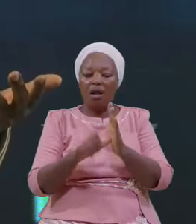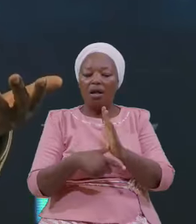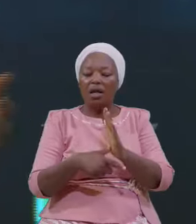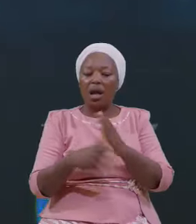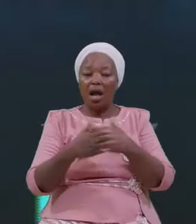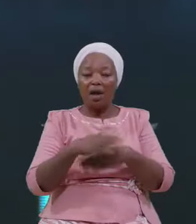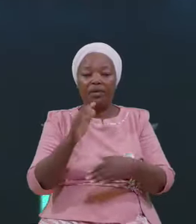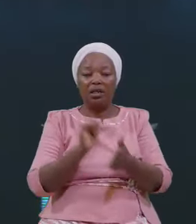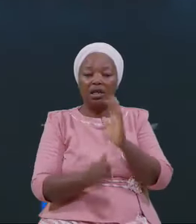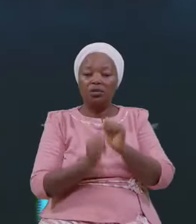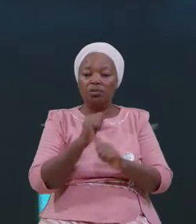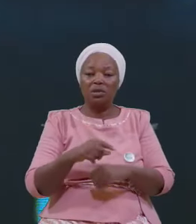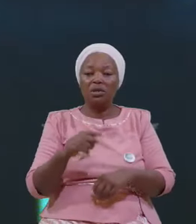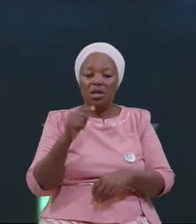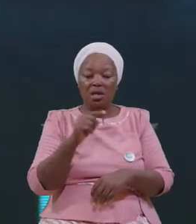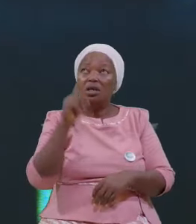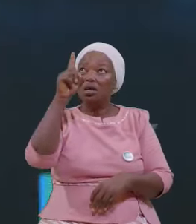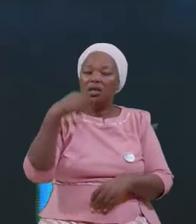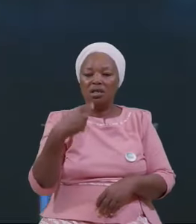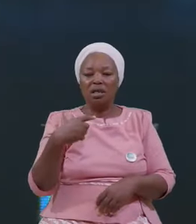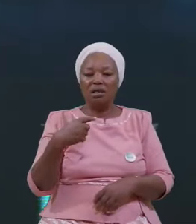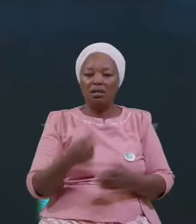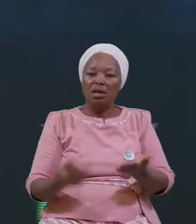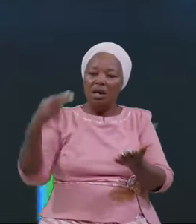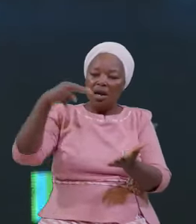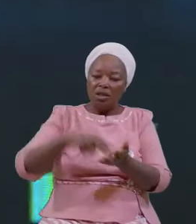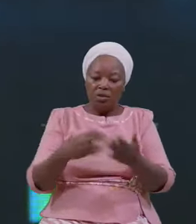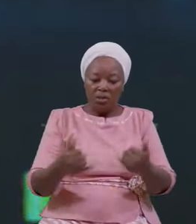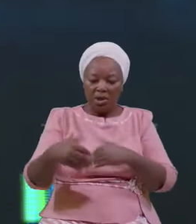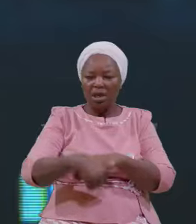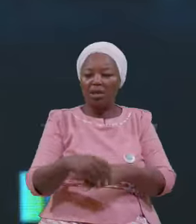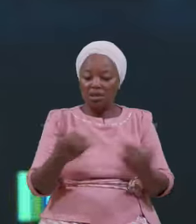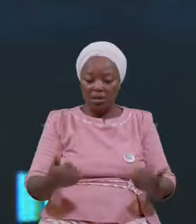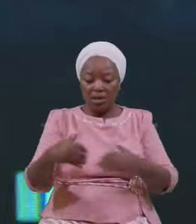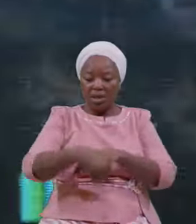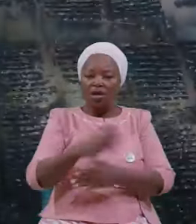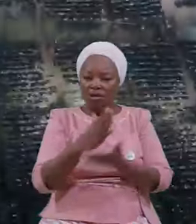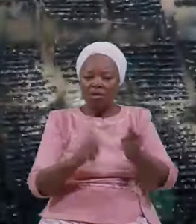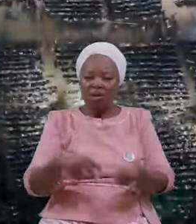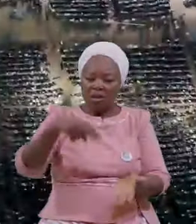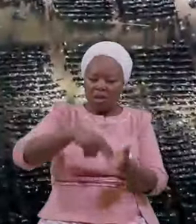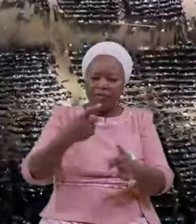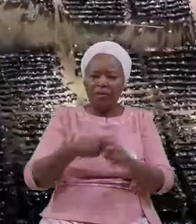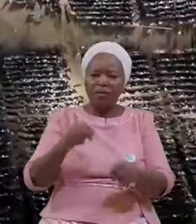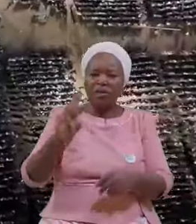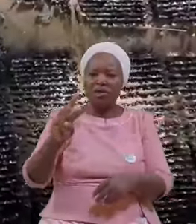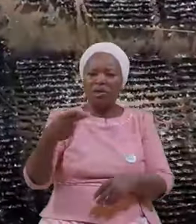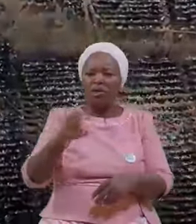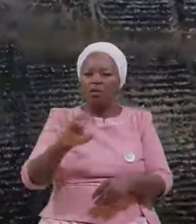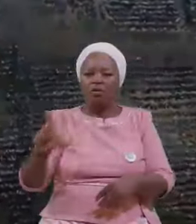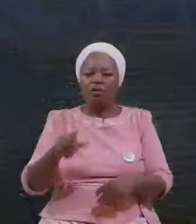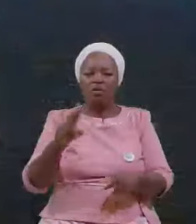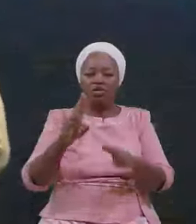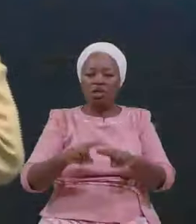rise tonight. Somebody there is rising from the wheelchair. Somebody there